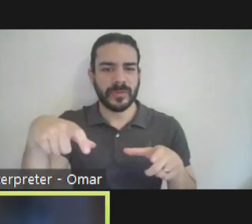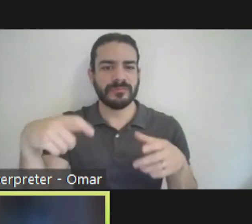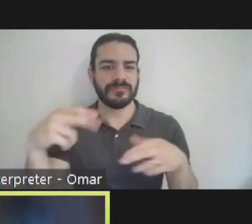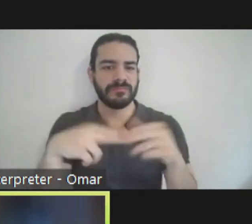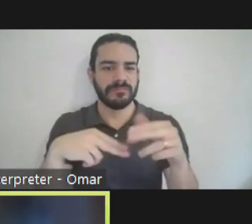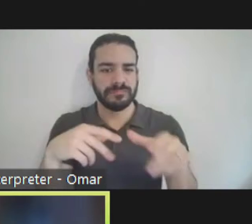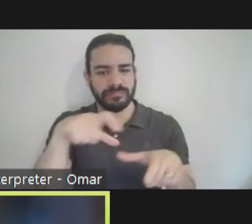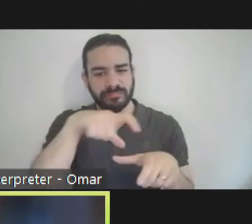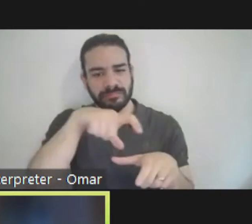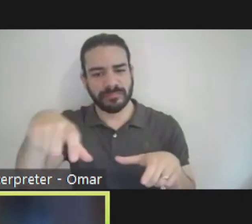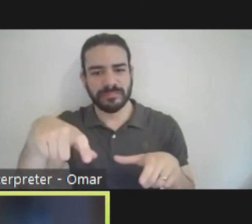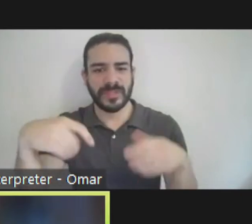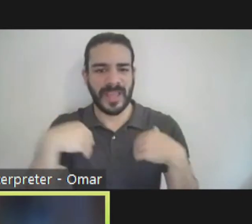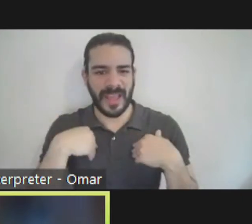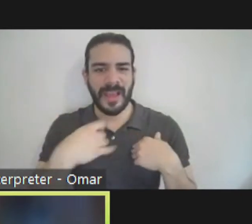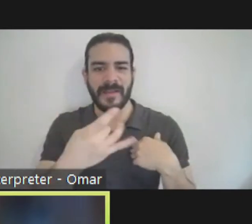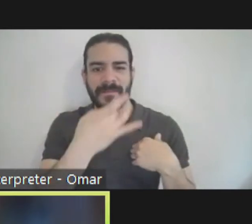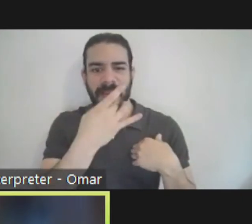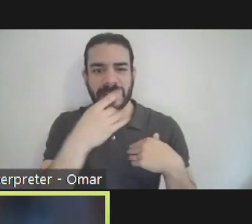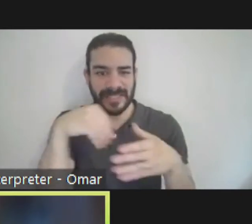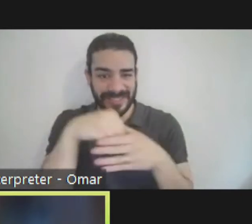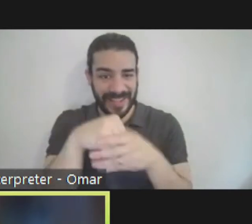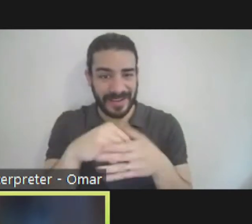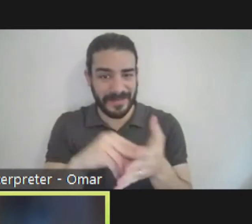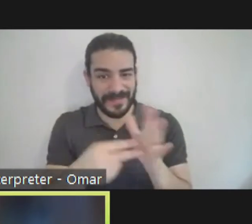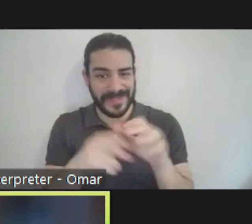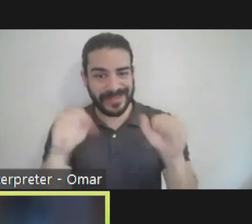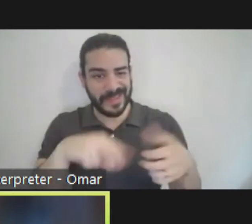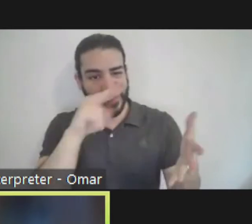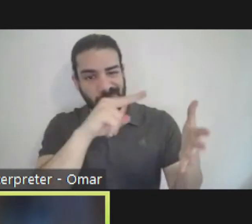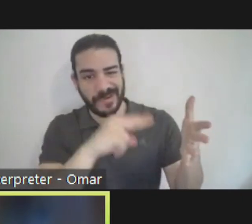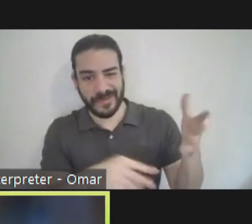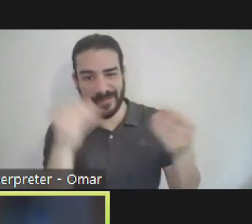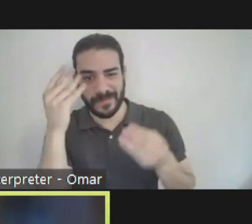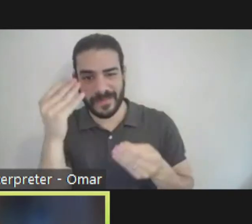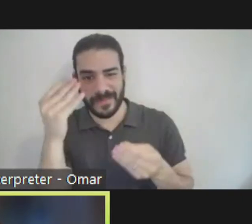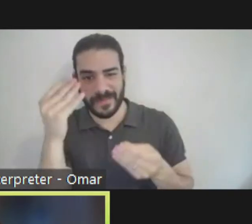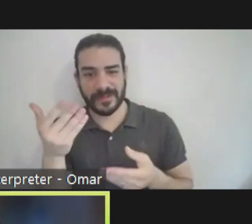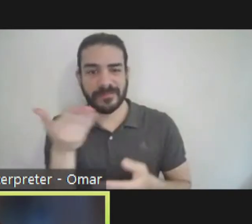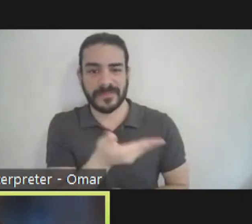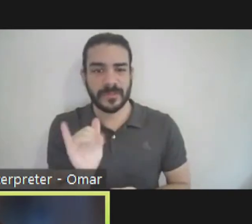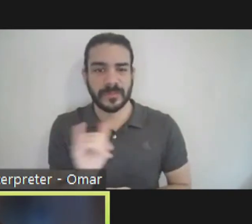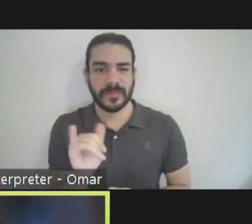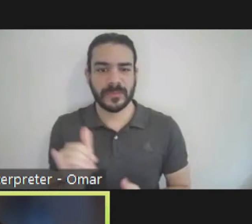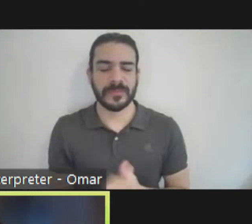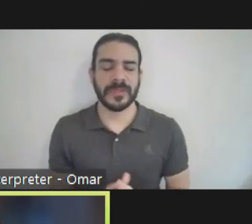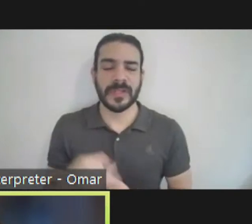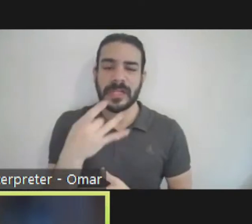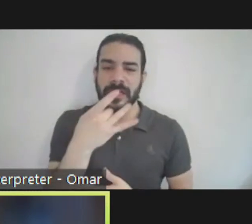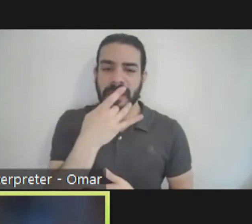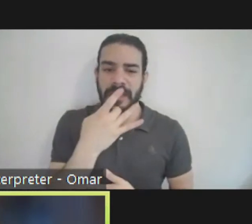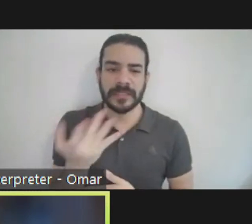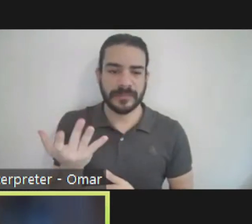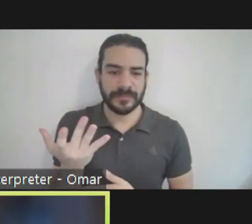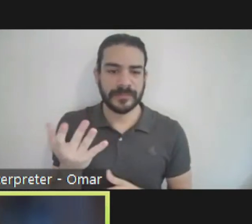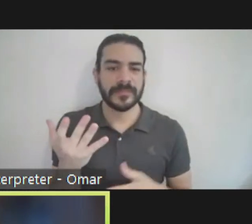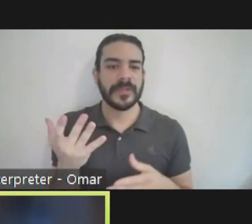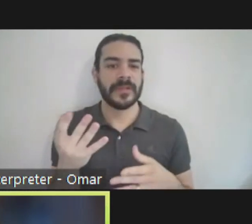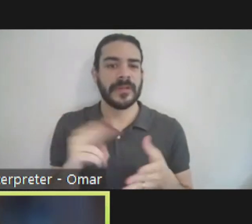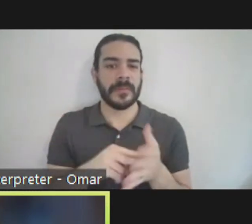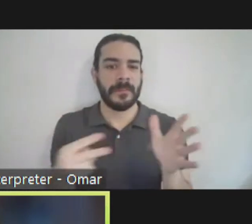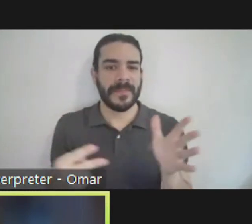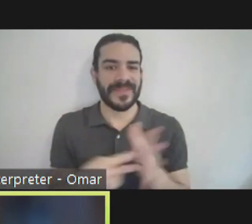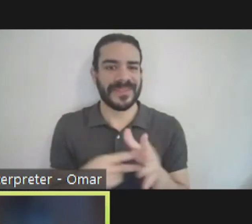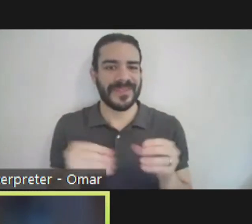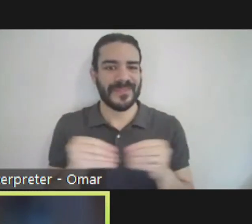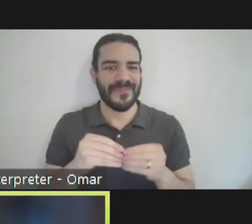also helps people be able to read the information in the bus shelters. And lighting also makes the bus stops much more welcoming. And I